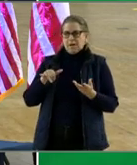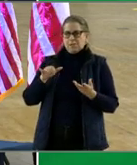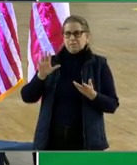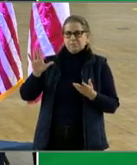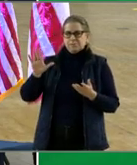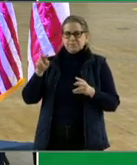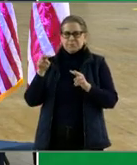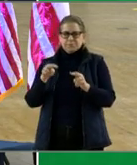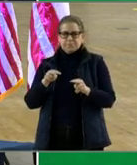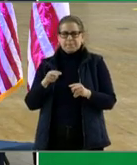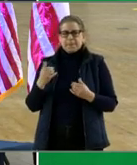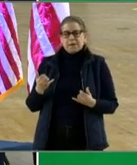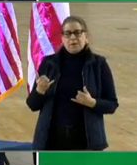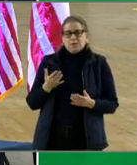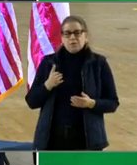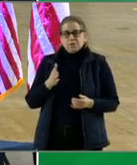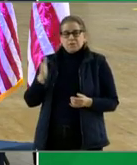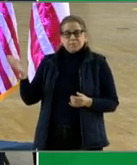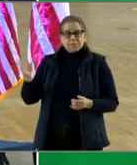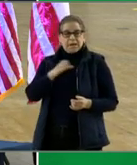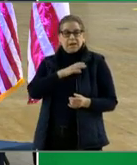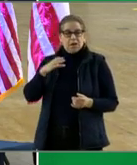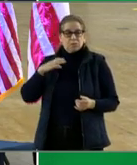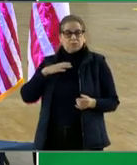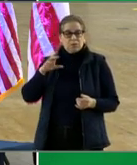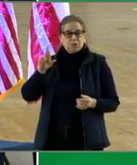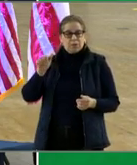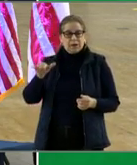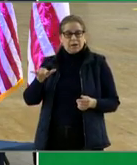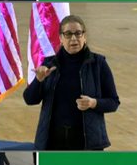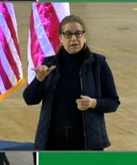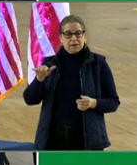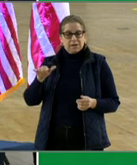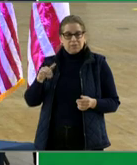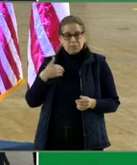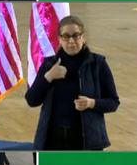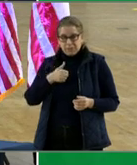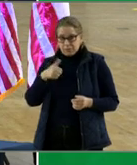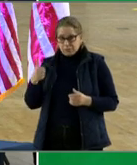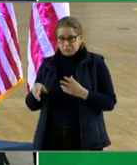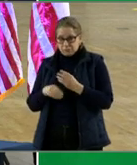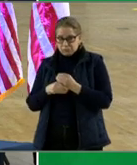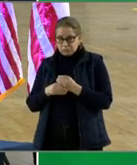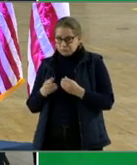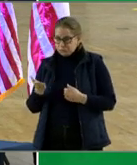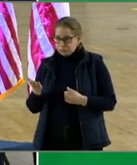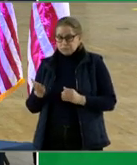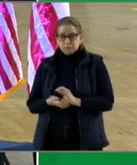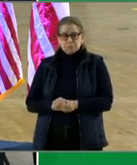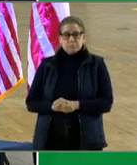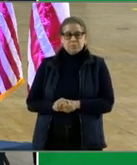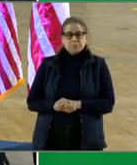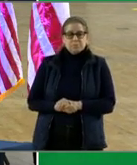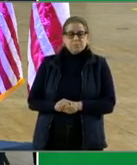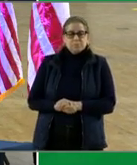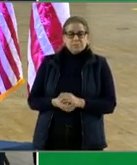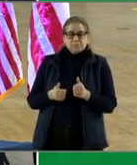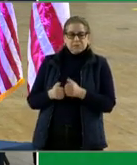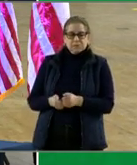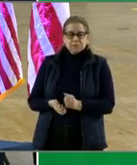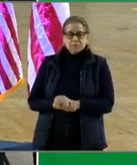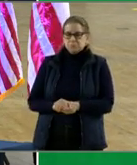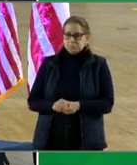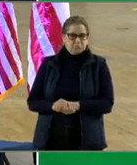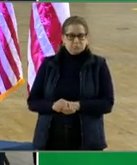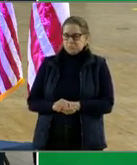Councilmember Gray if you have questions, and I'm going to be looking to see if any council members text me. Oh, you go right ahead, Mr. Chairman. I'm